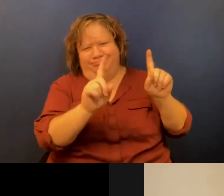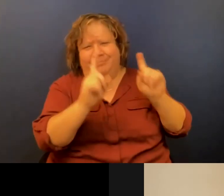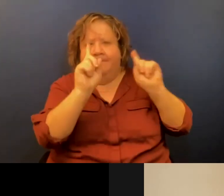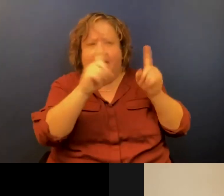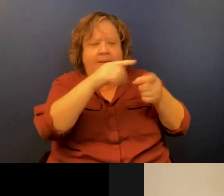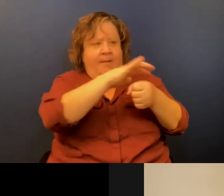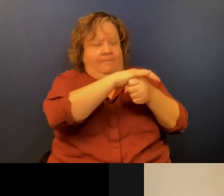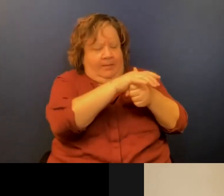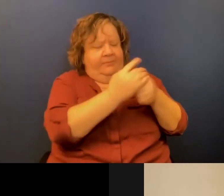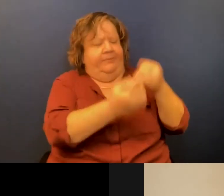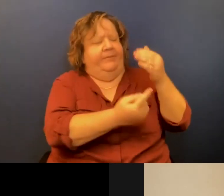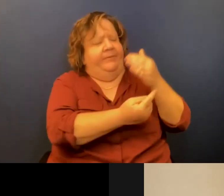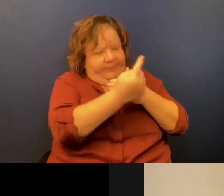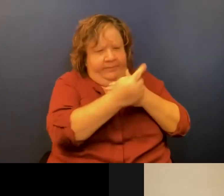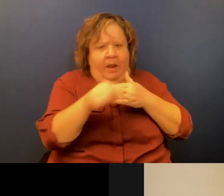Android platforms.